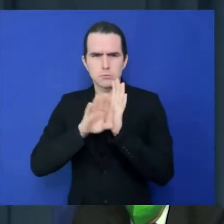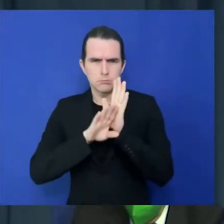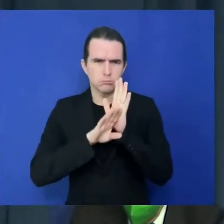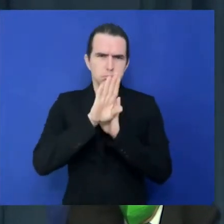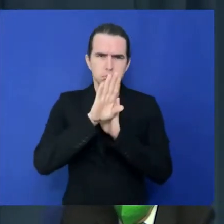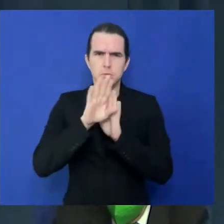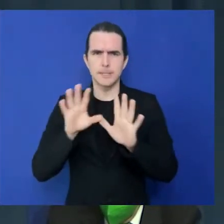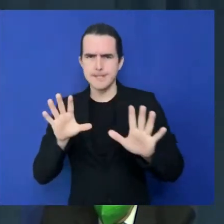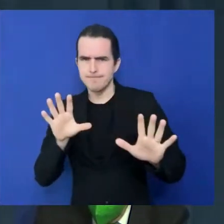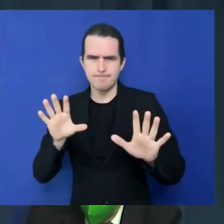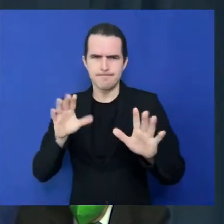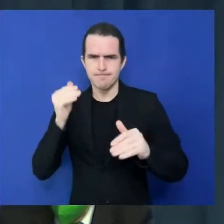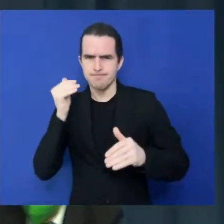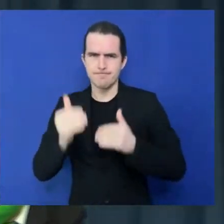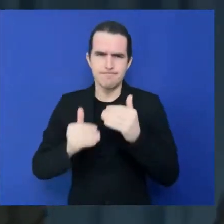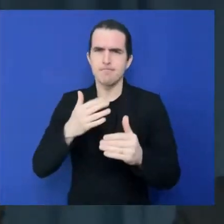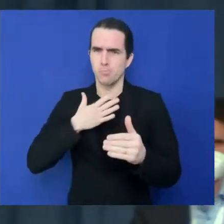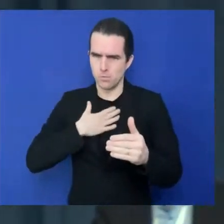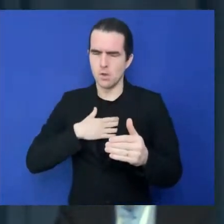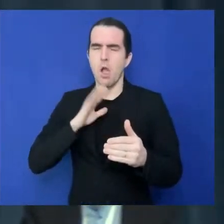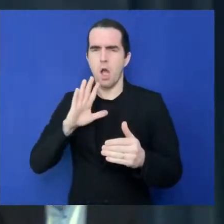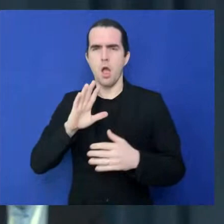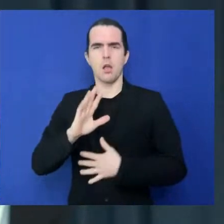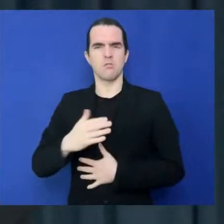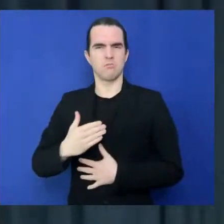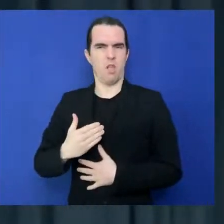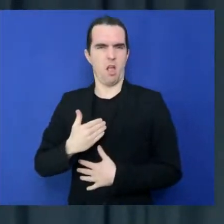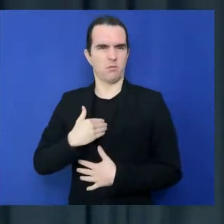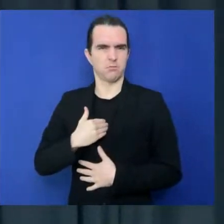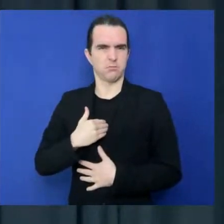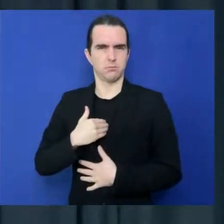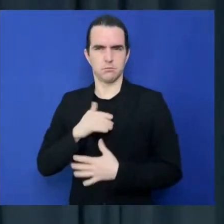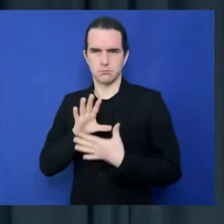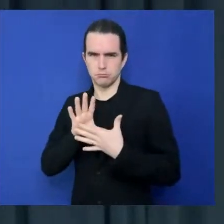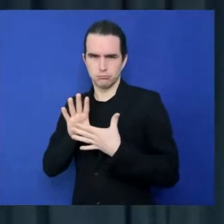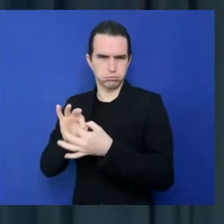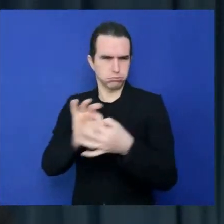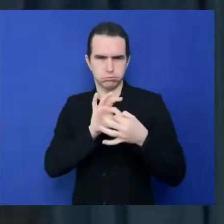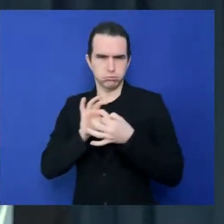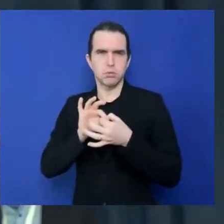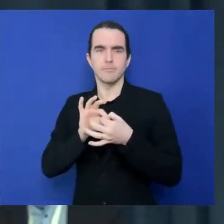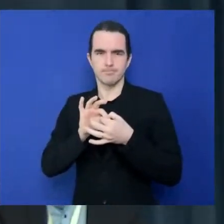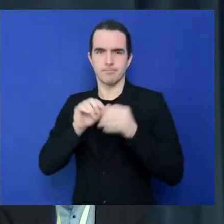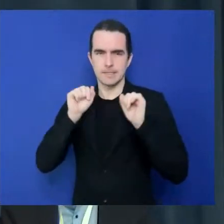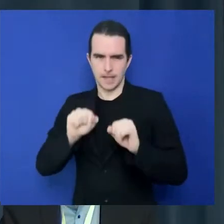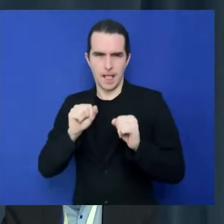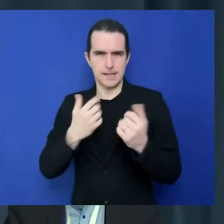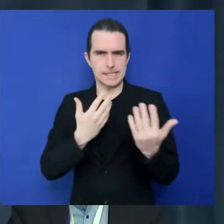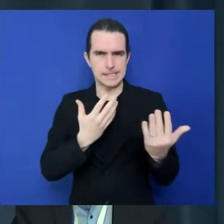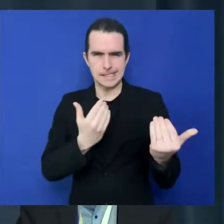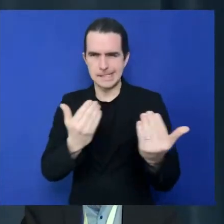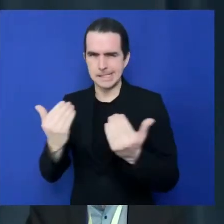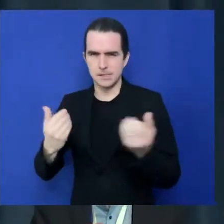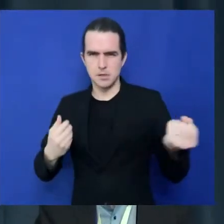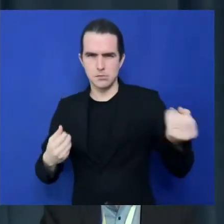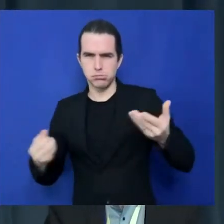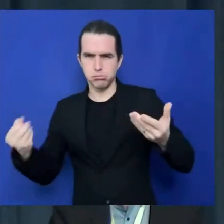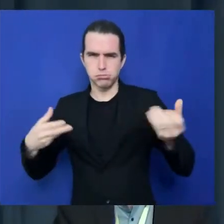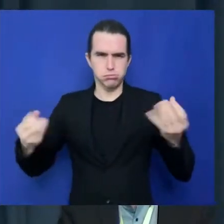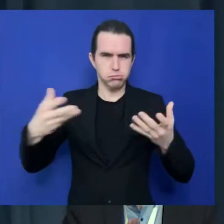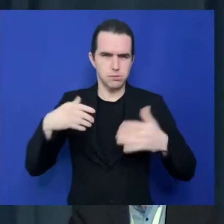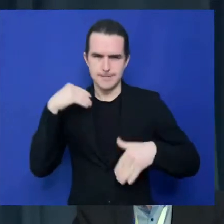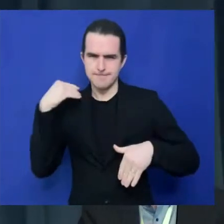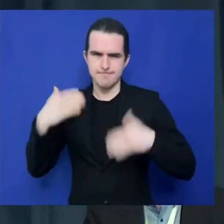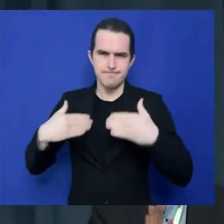accessible and fully inclusive of all of us. Now, we begin. Thank